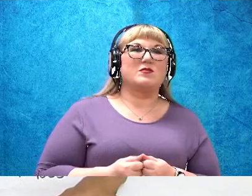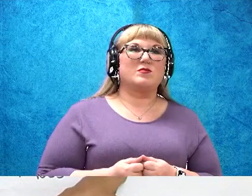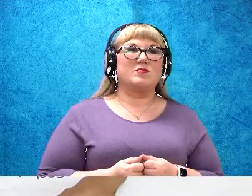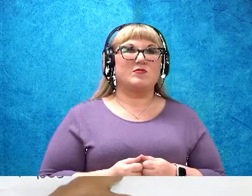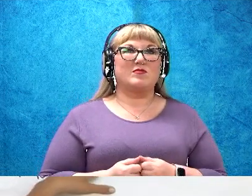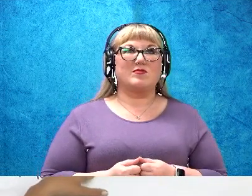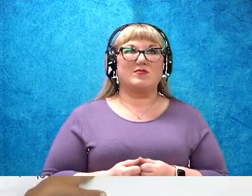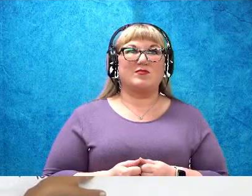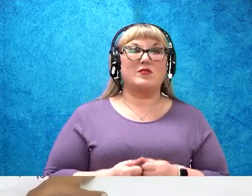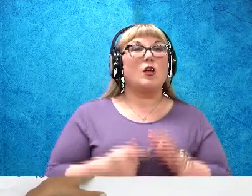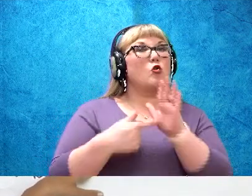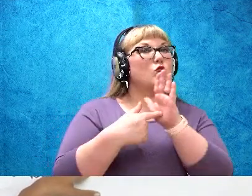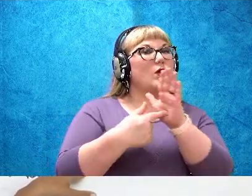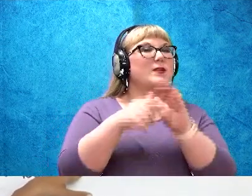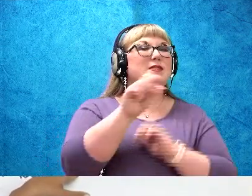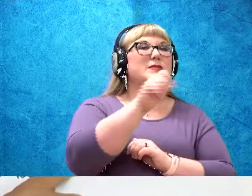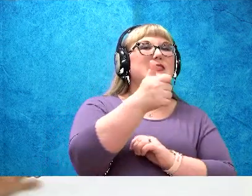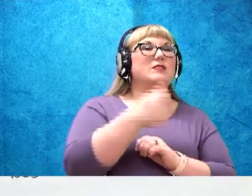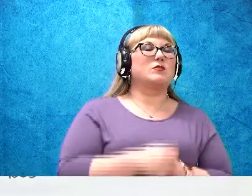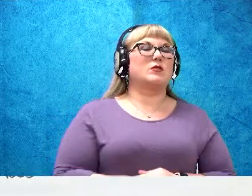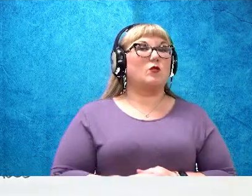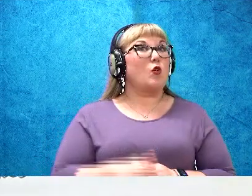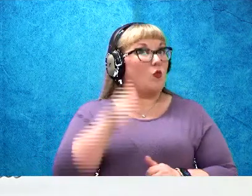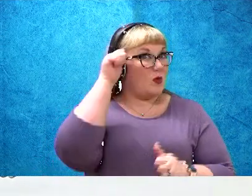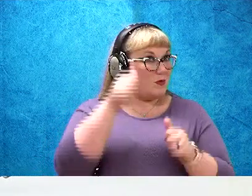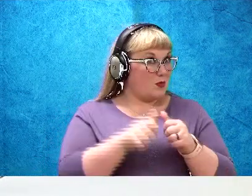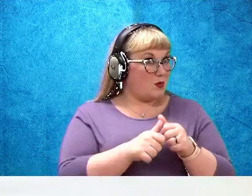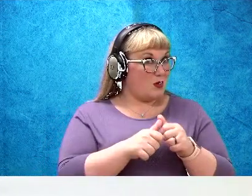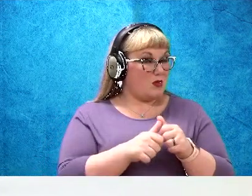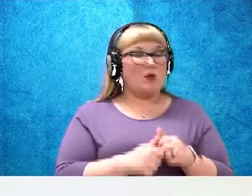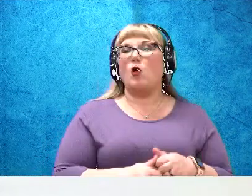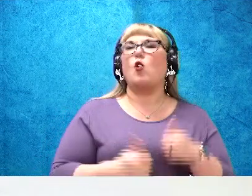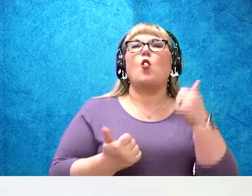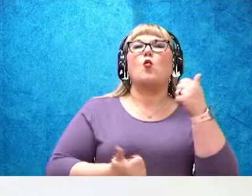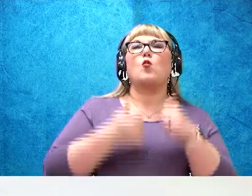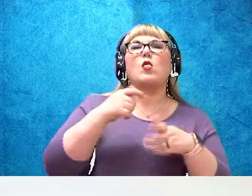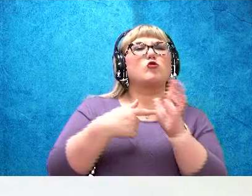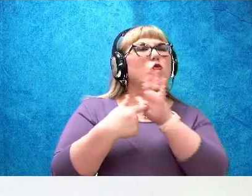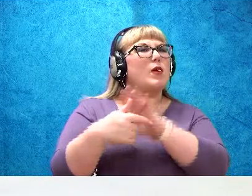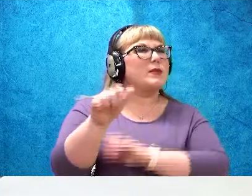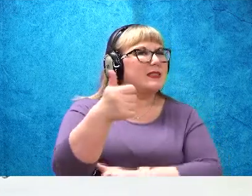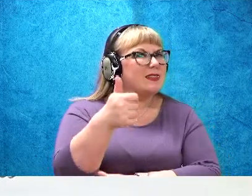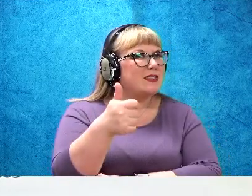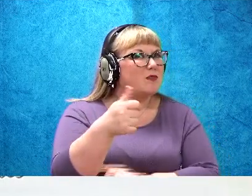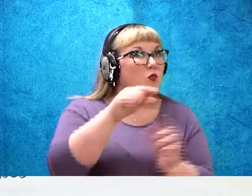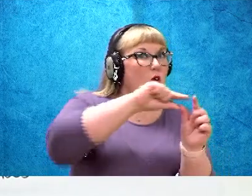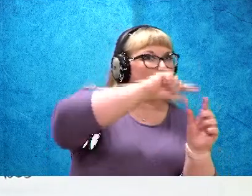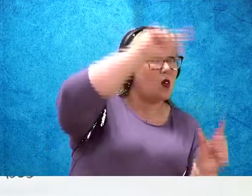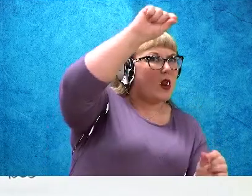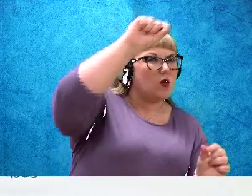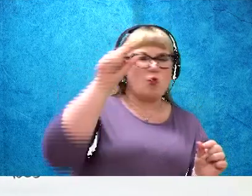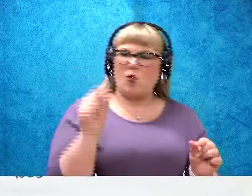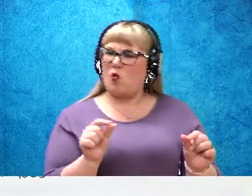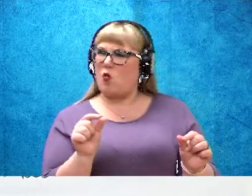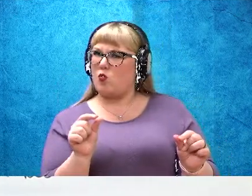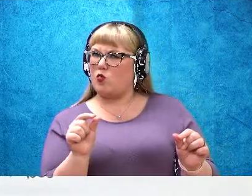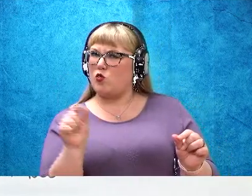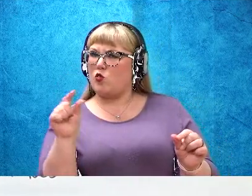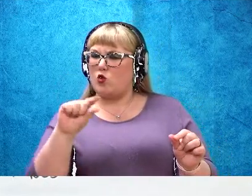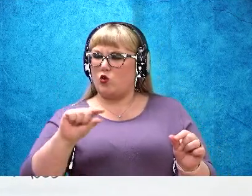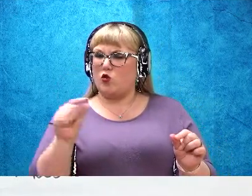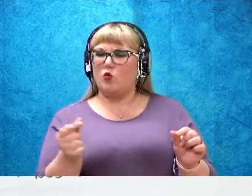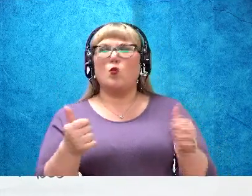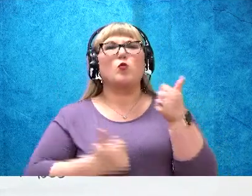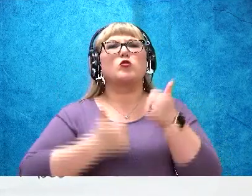going to represent my tens. Remember, which one represents a 10? A rod or a